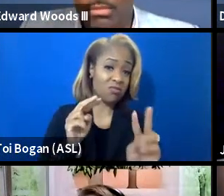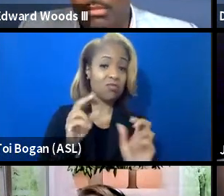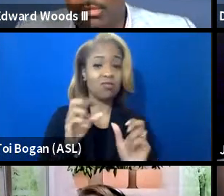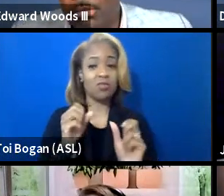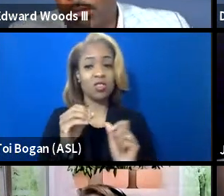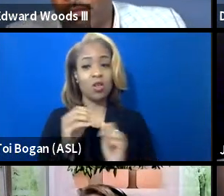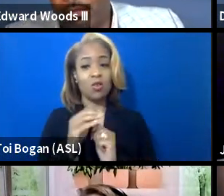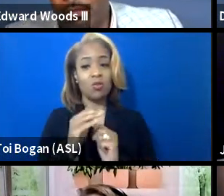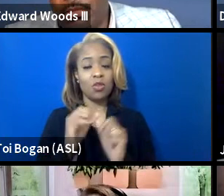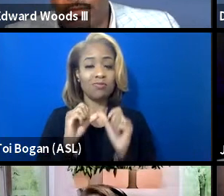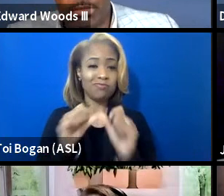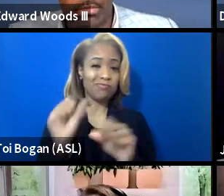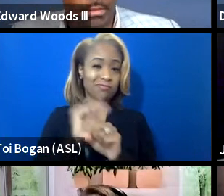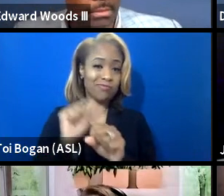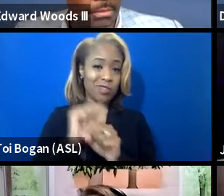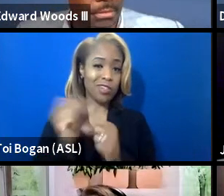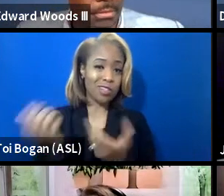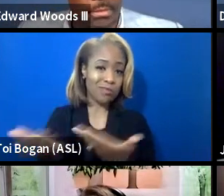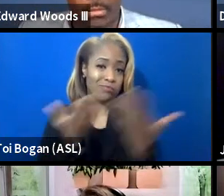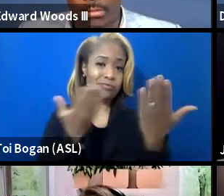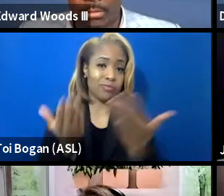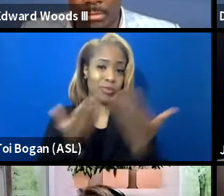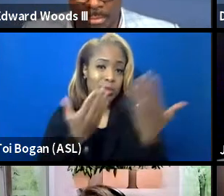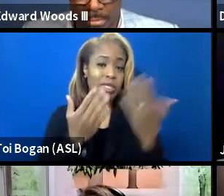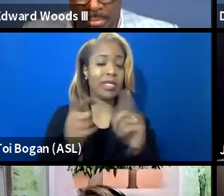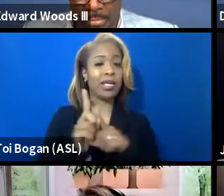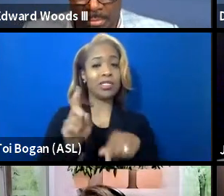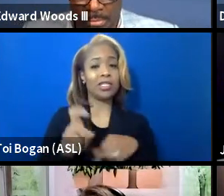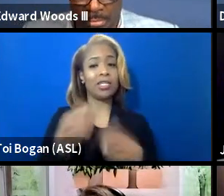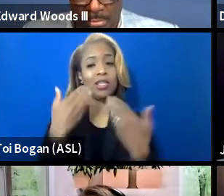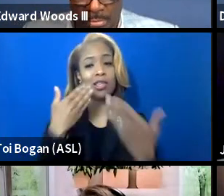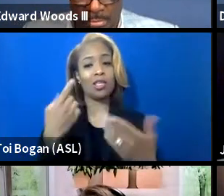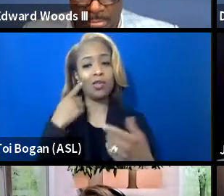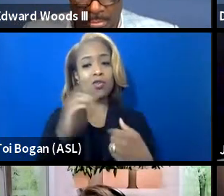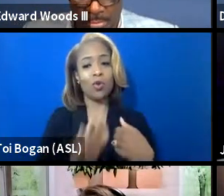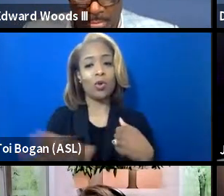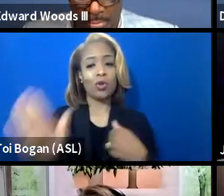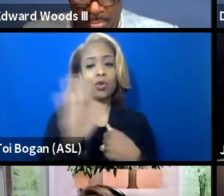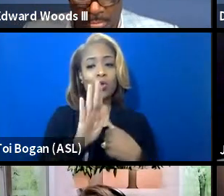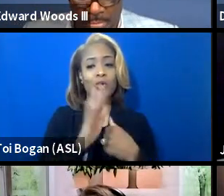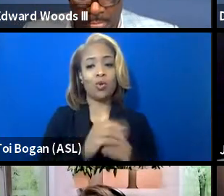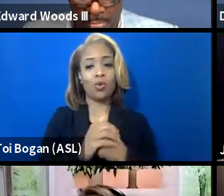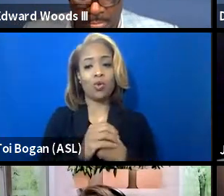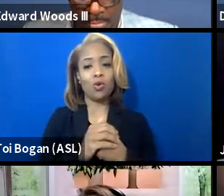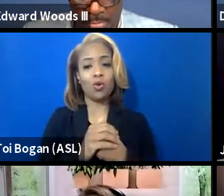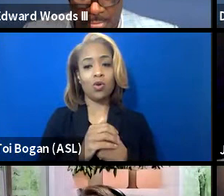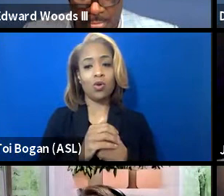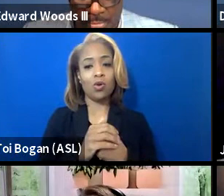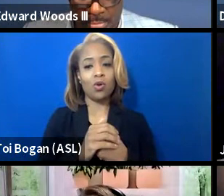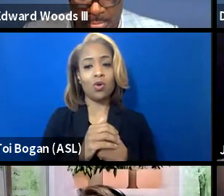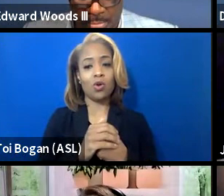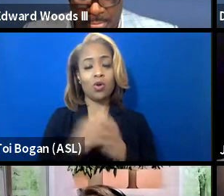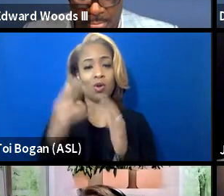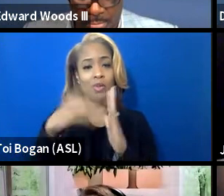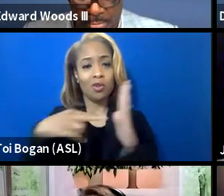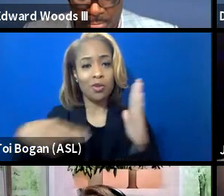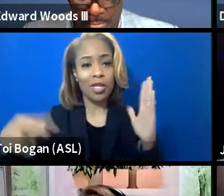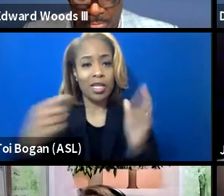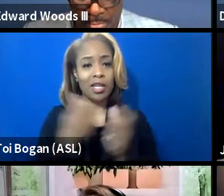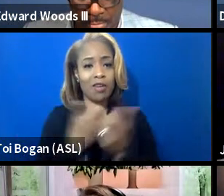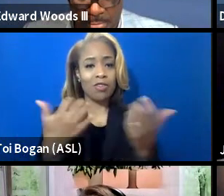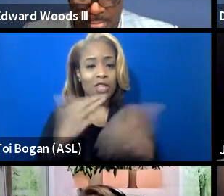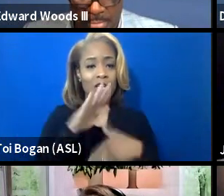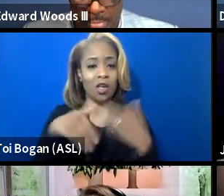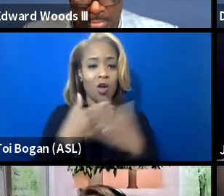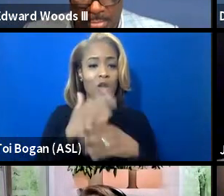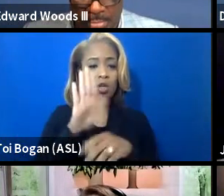plugging away and bringing things forth to the commission. And thank you for your many pages of reading and all the work you do to